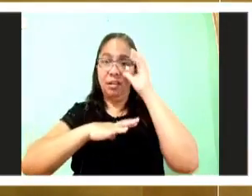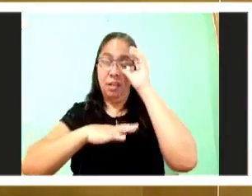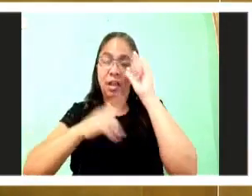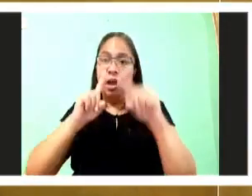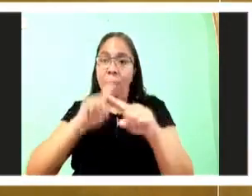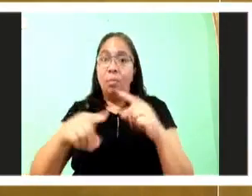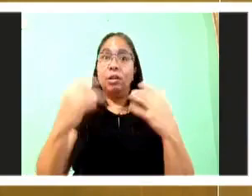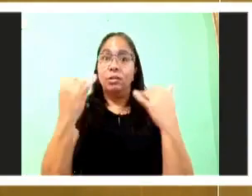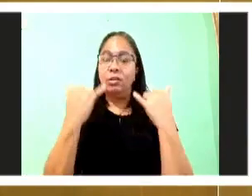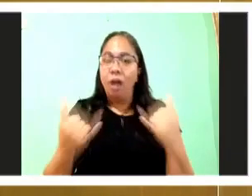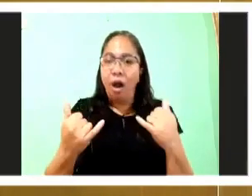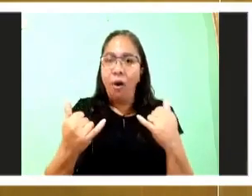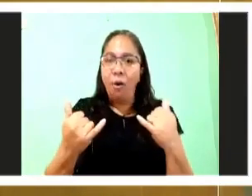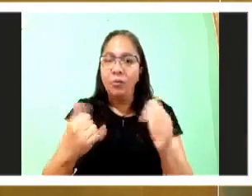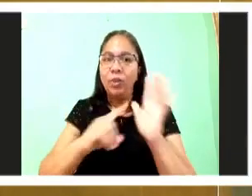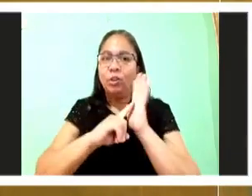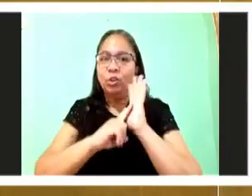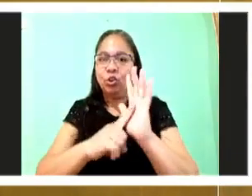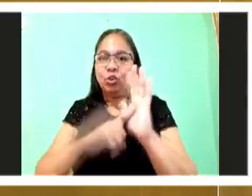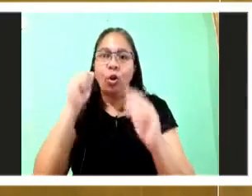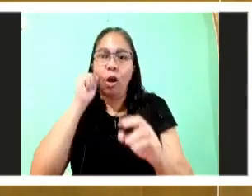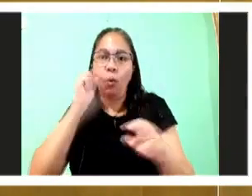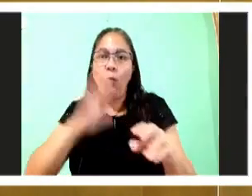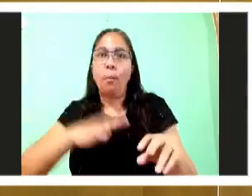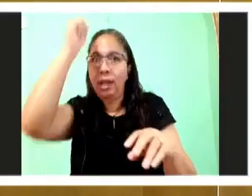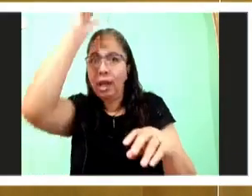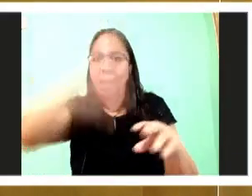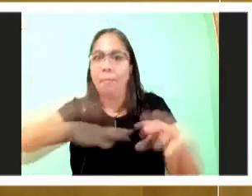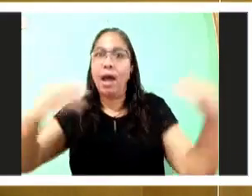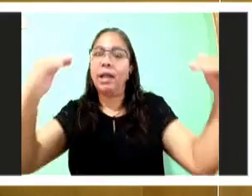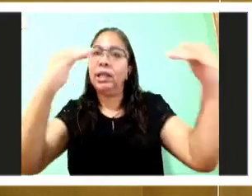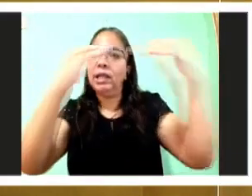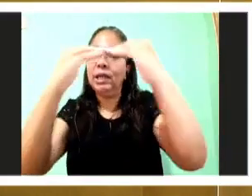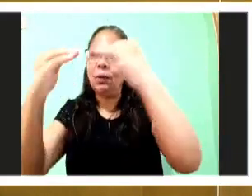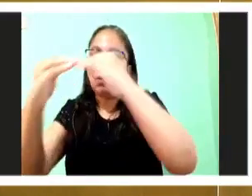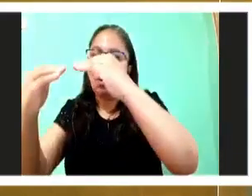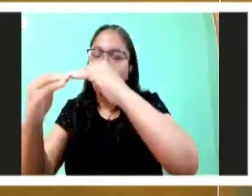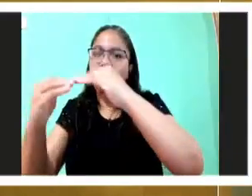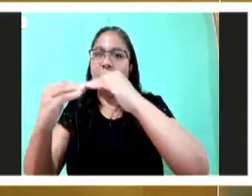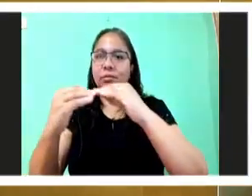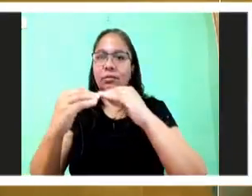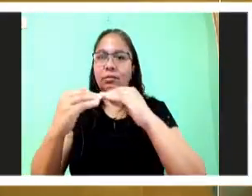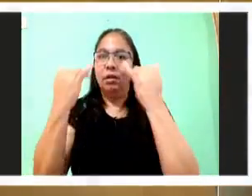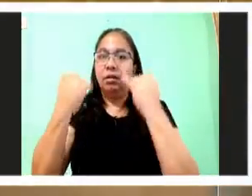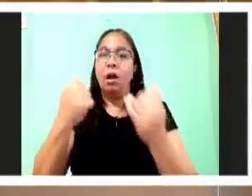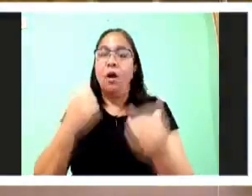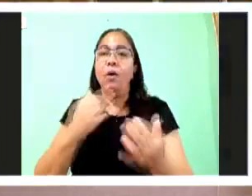equation to say that it is not only the man who could divorce, because what good for the goose?